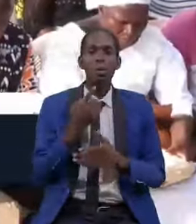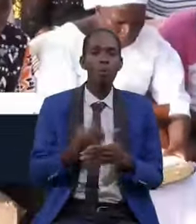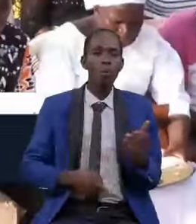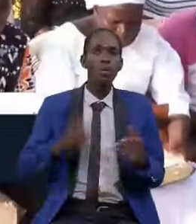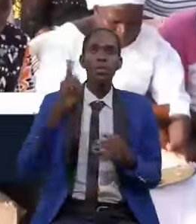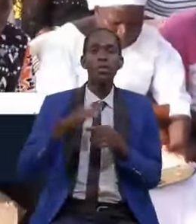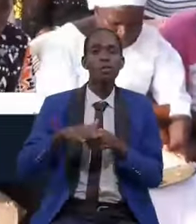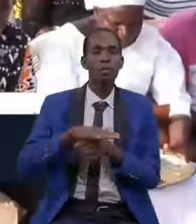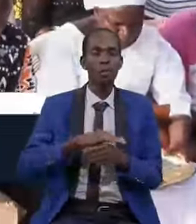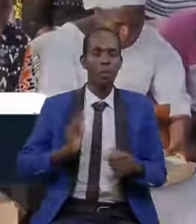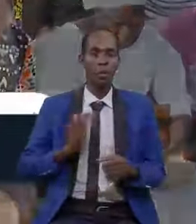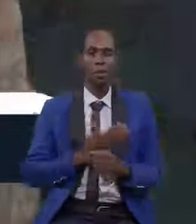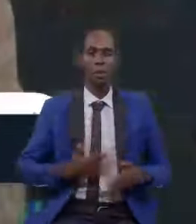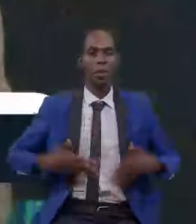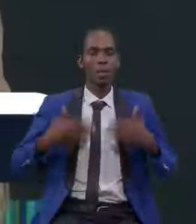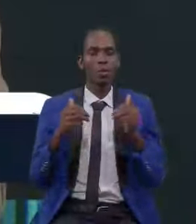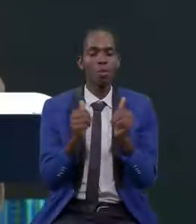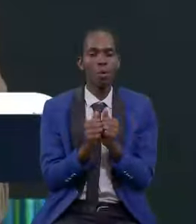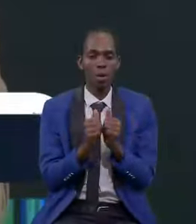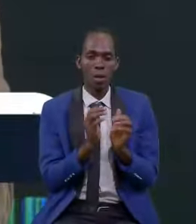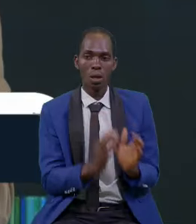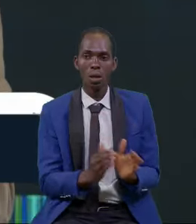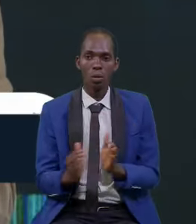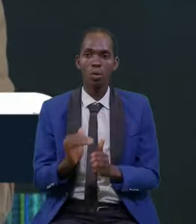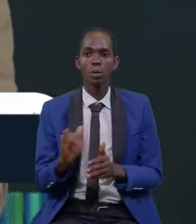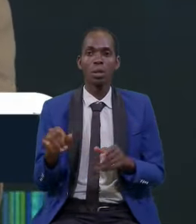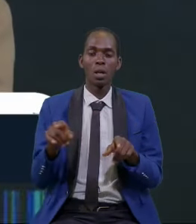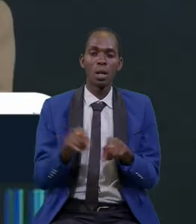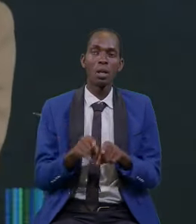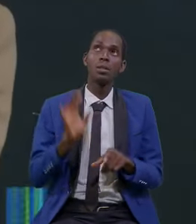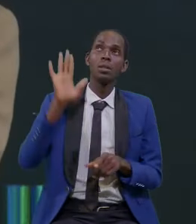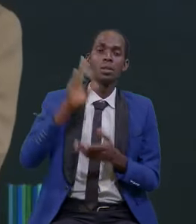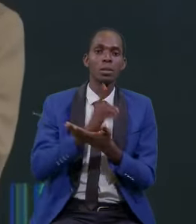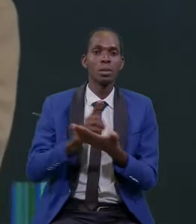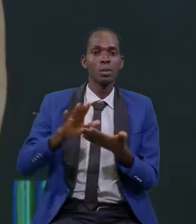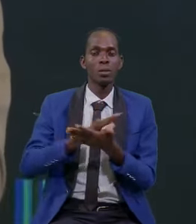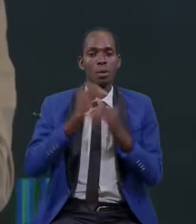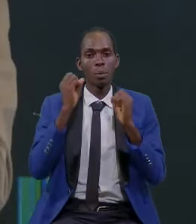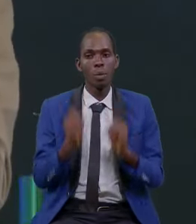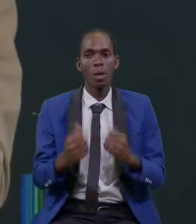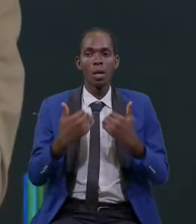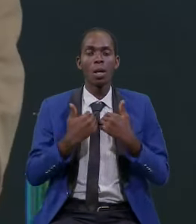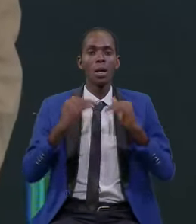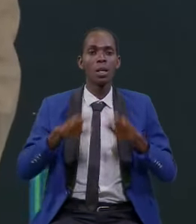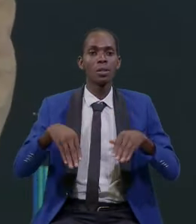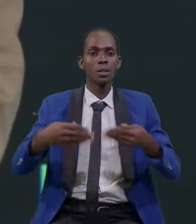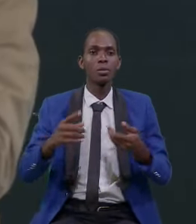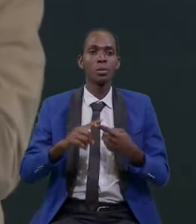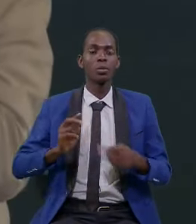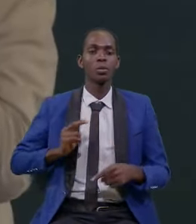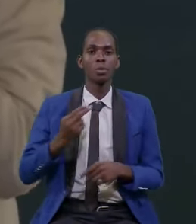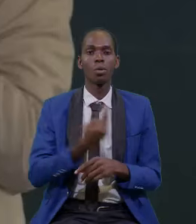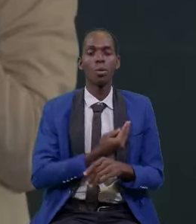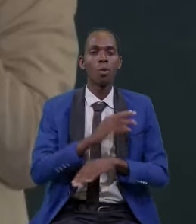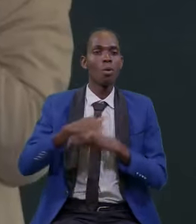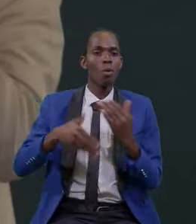with according as his divine power has given unto us all